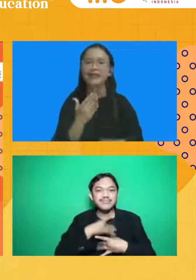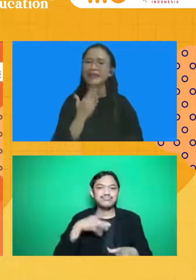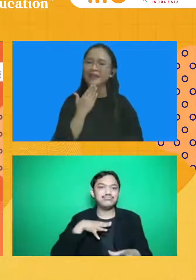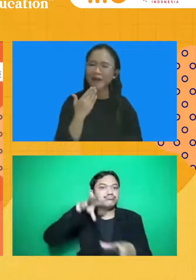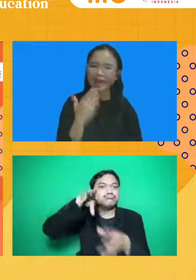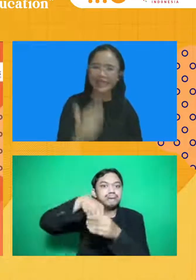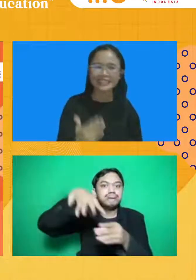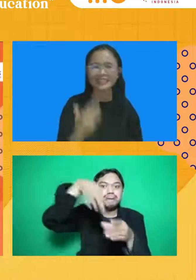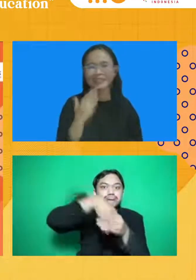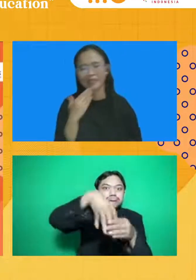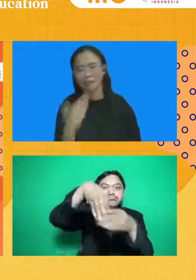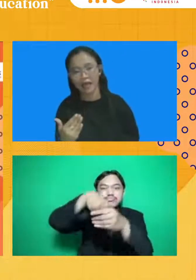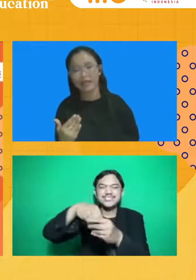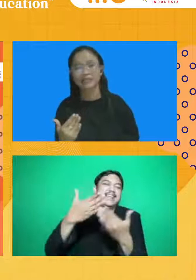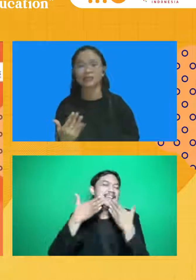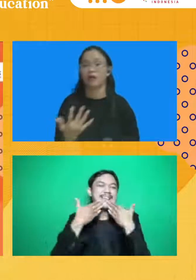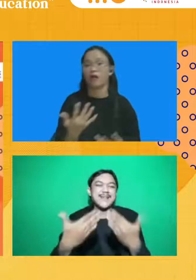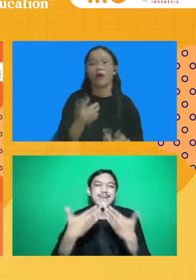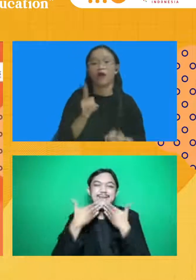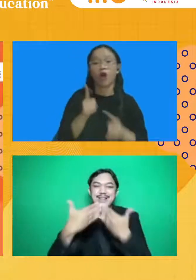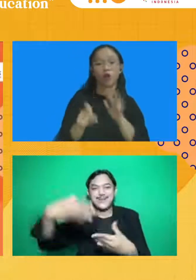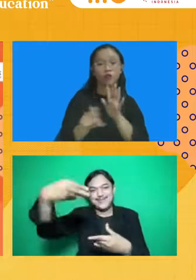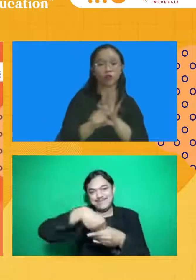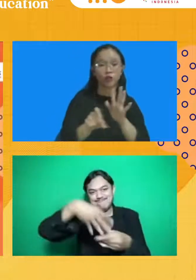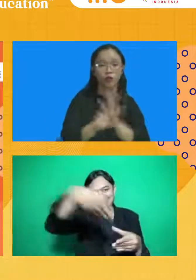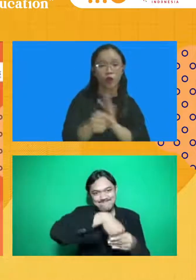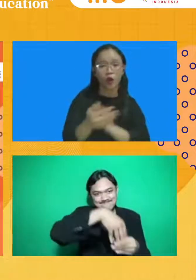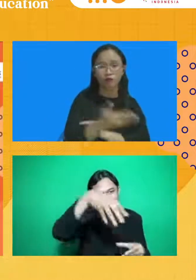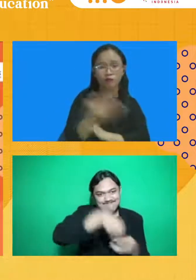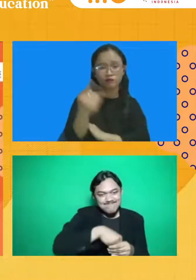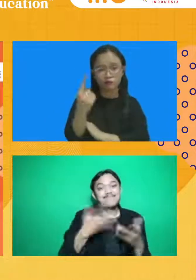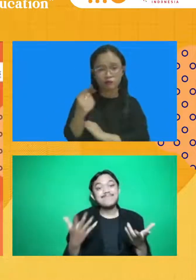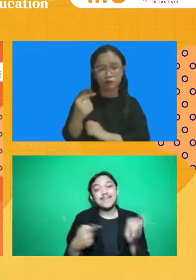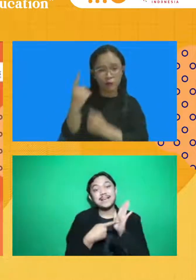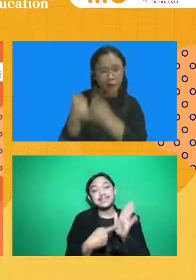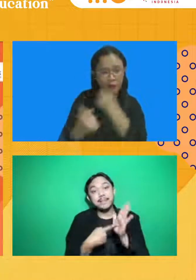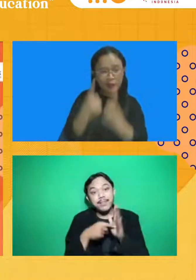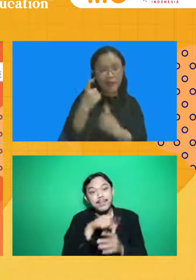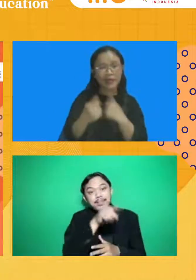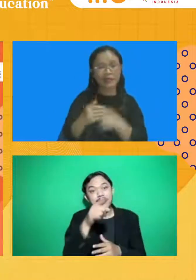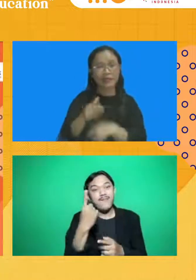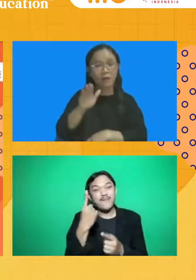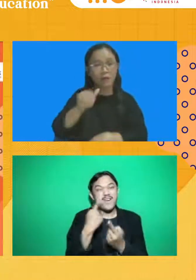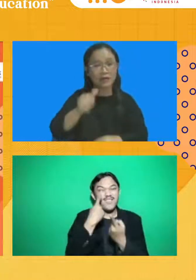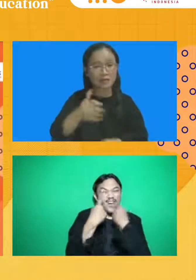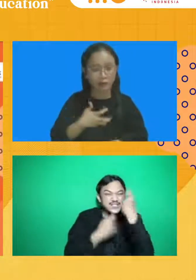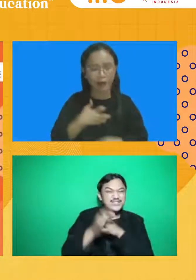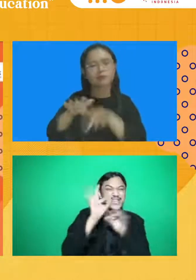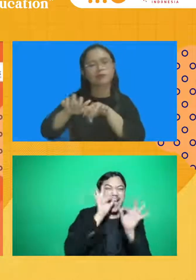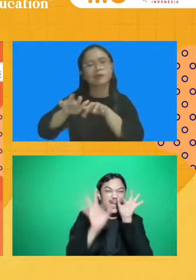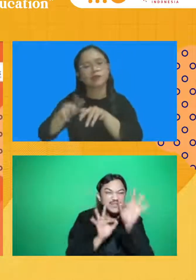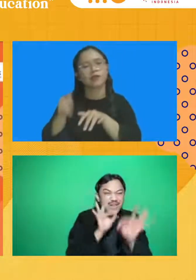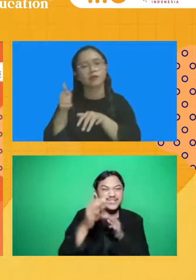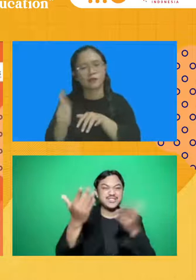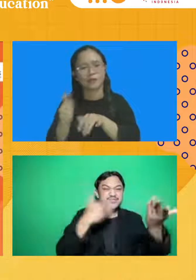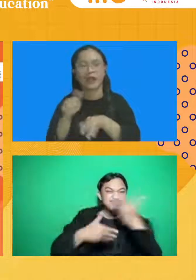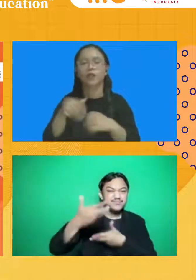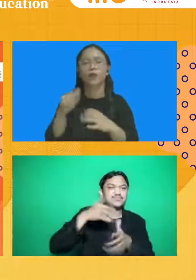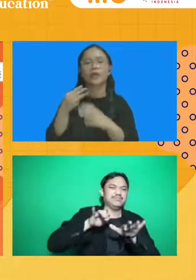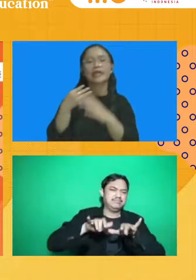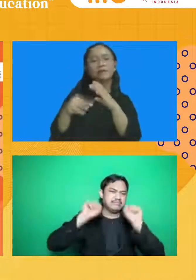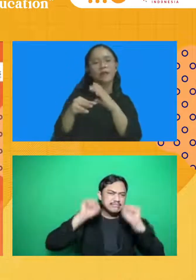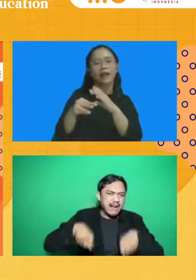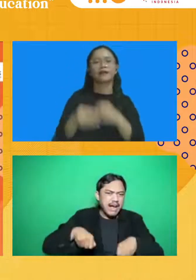to clarify, and also you can mail as well. Again, I'm going to thank you, Mr. Ramdulip Rambodake, and also